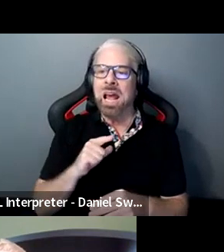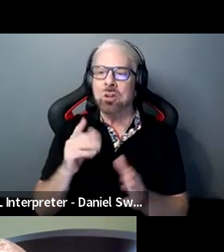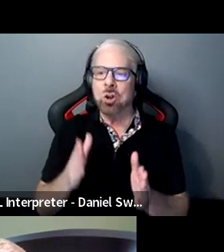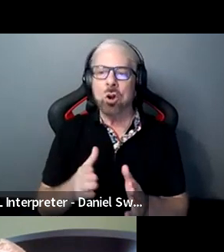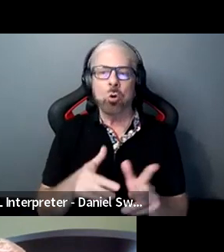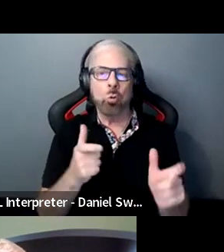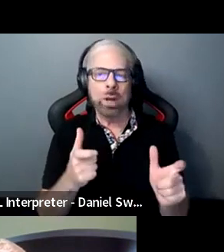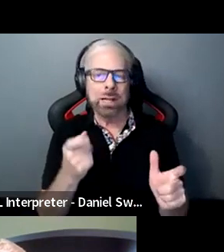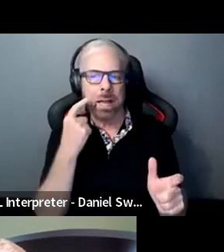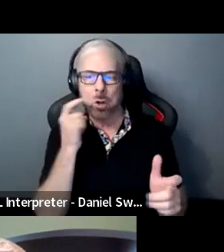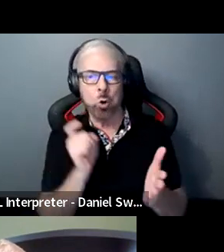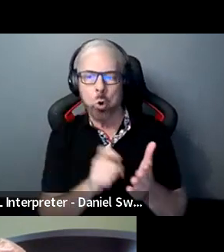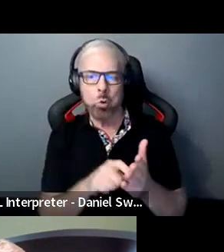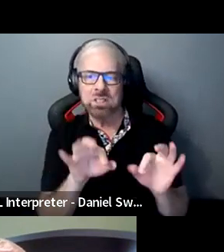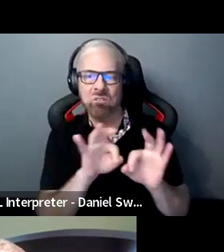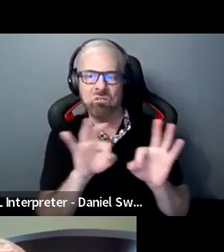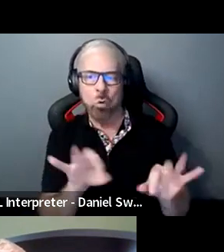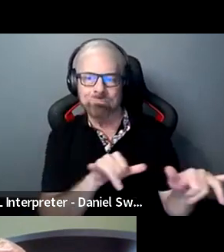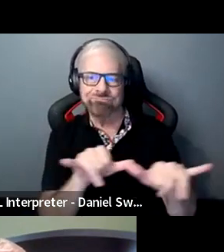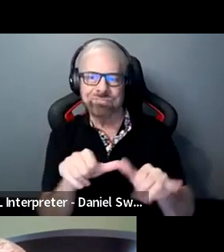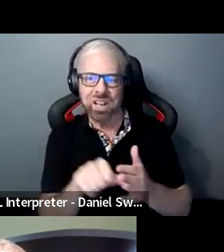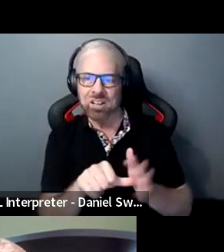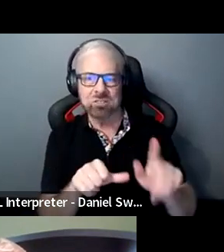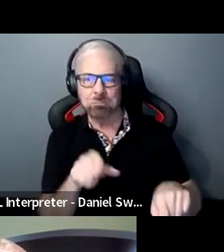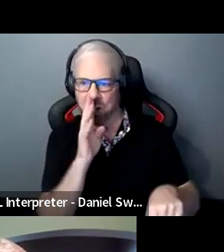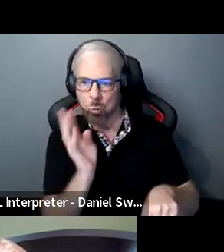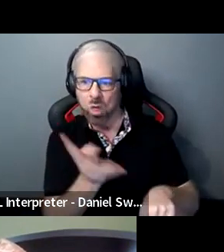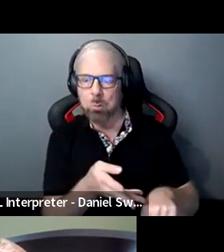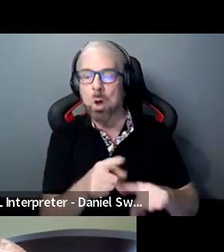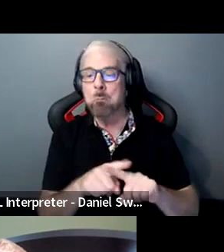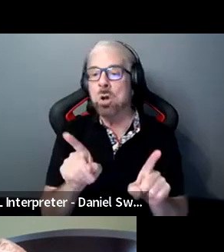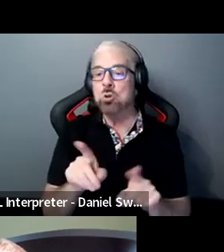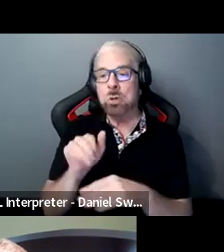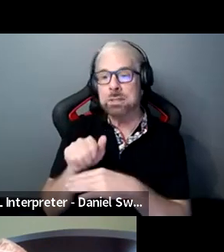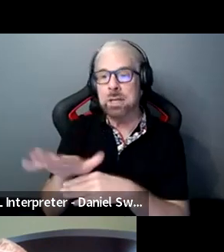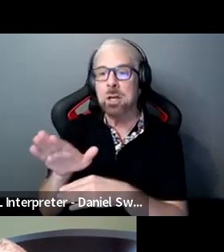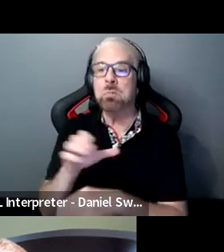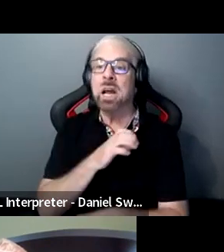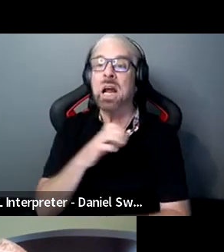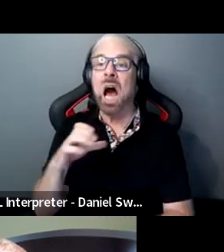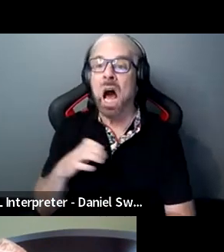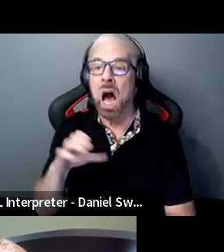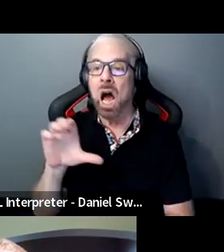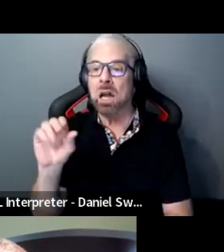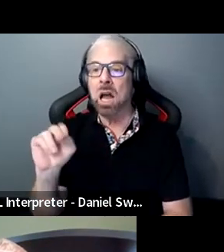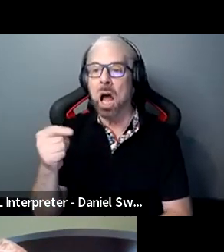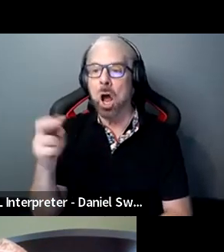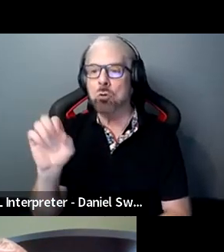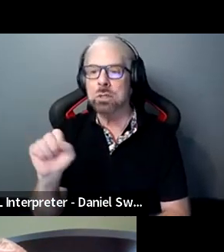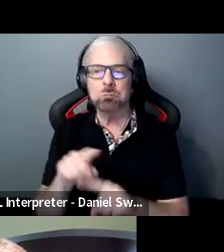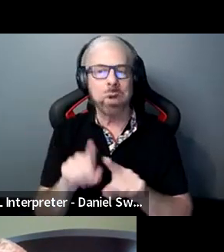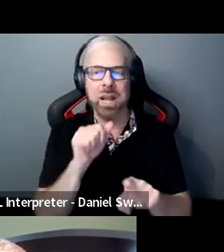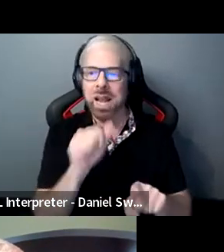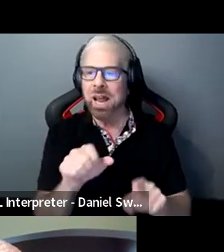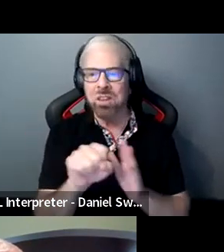form letters and just don't pay attention to them. When you send them to Congress, it matters, but not at the state level. They really